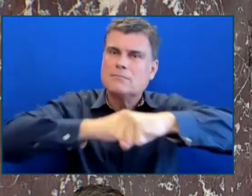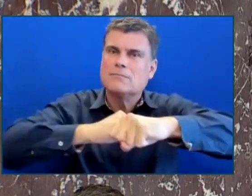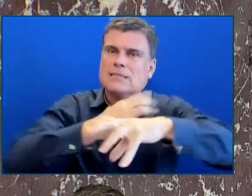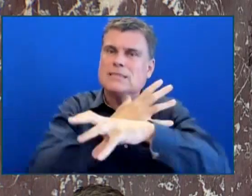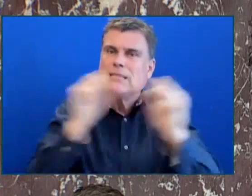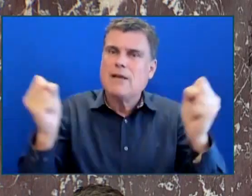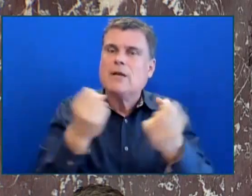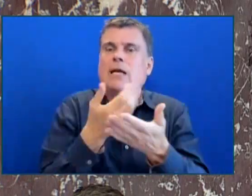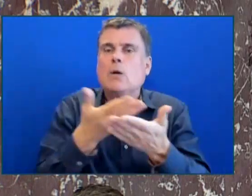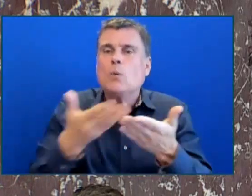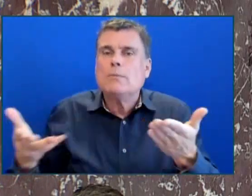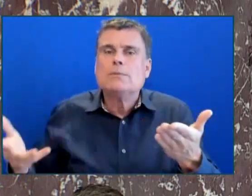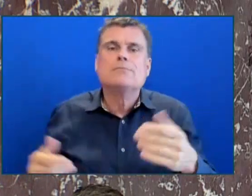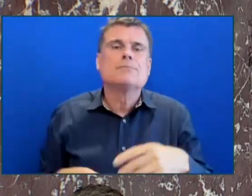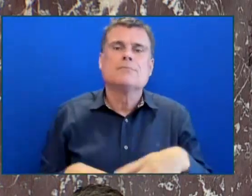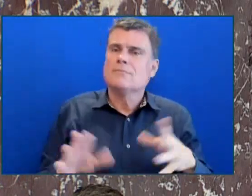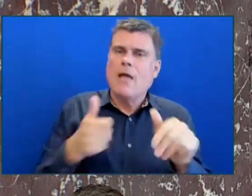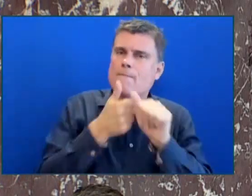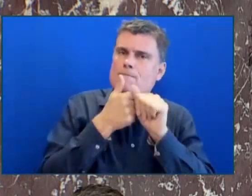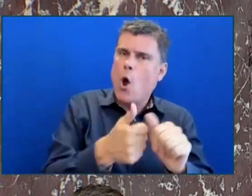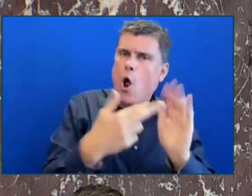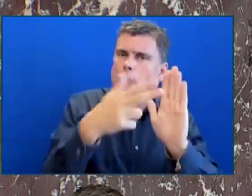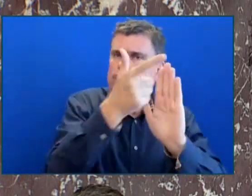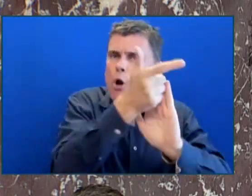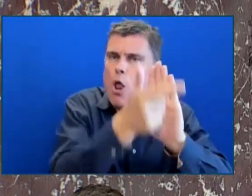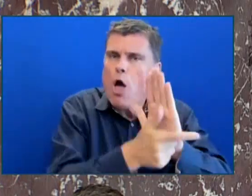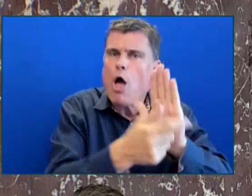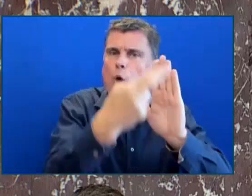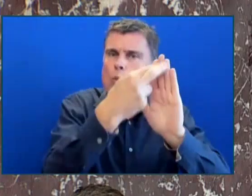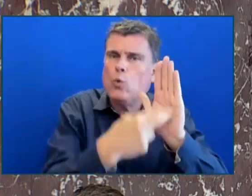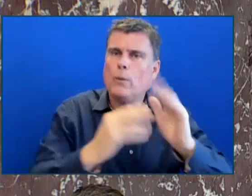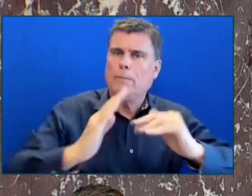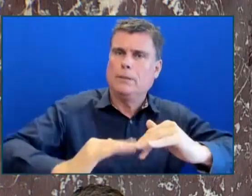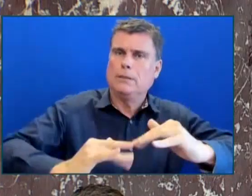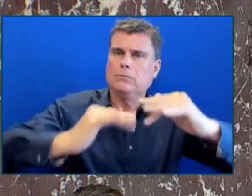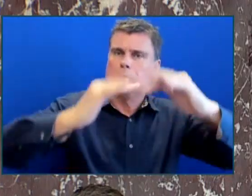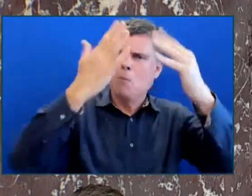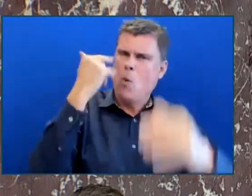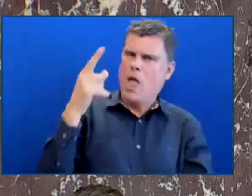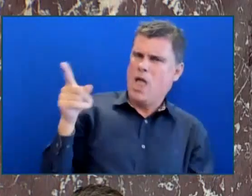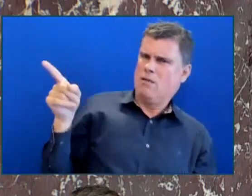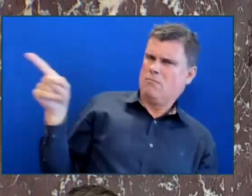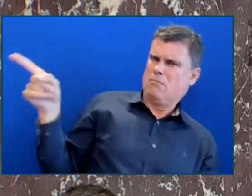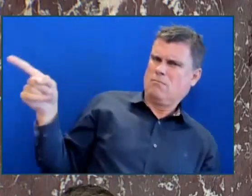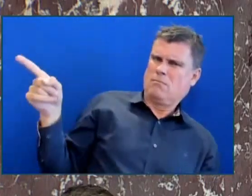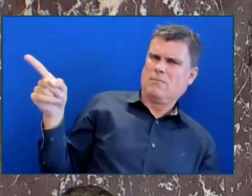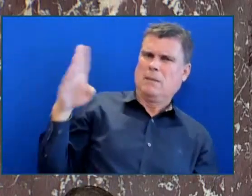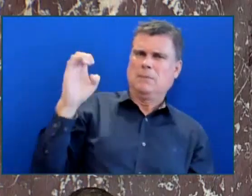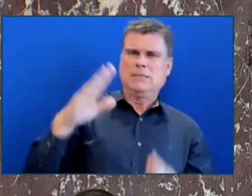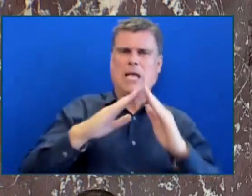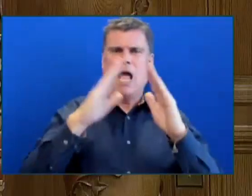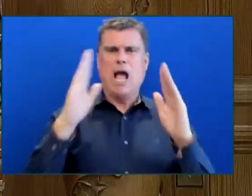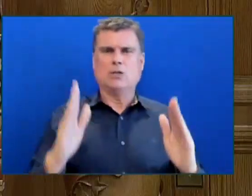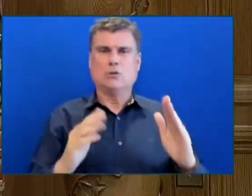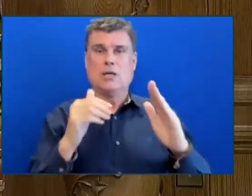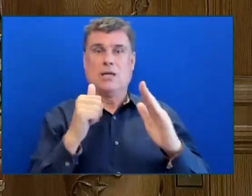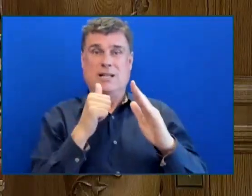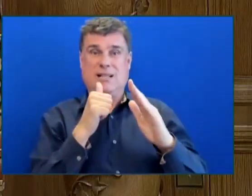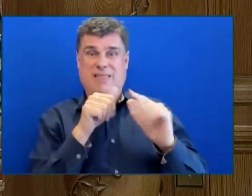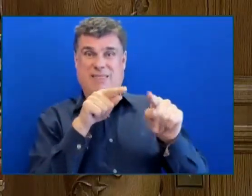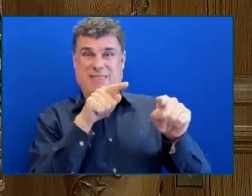and zero accountability for this Premier and his BC Housing scandal? Exactly.